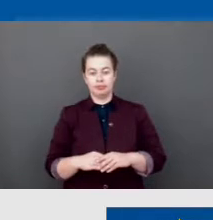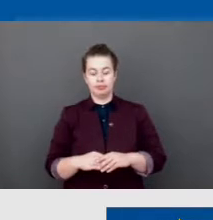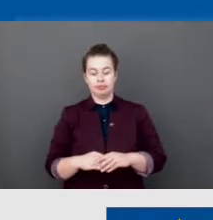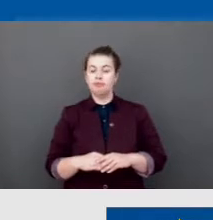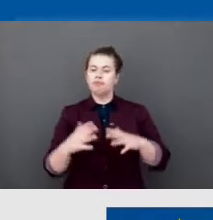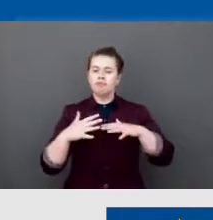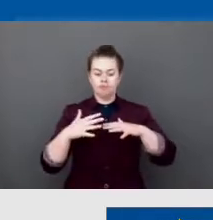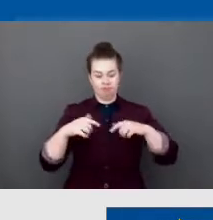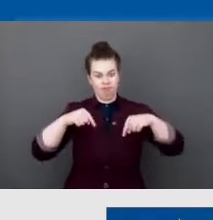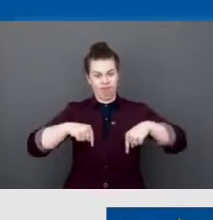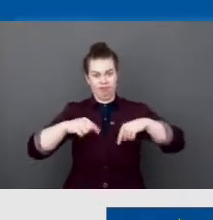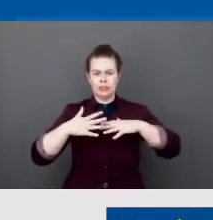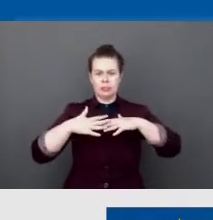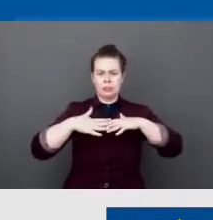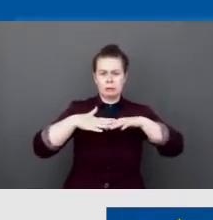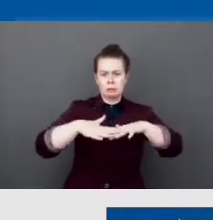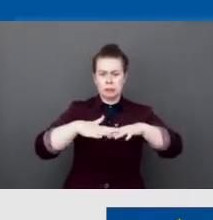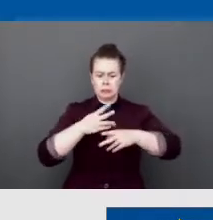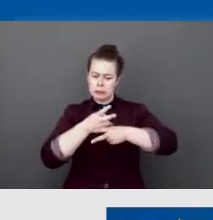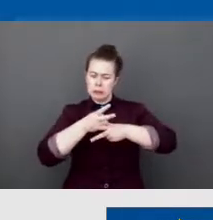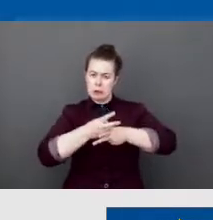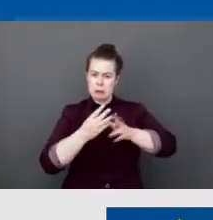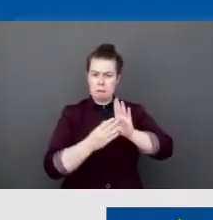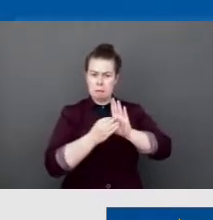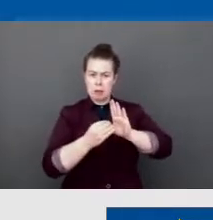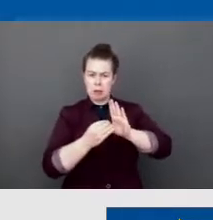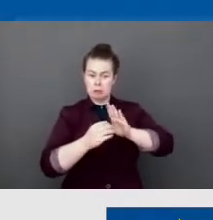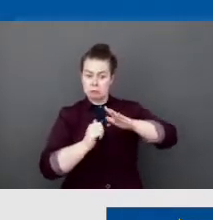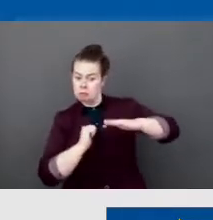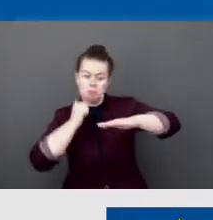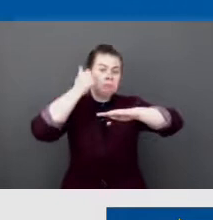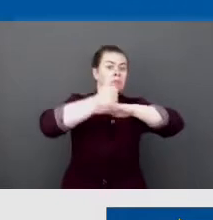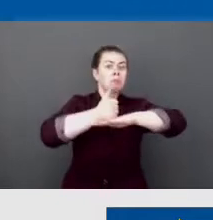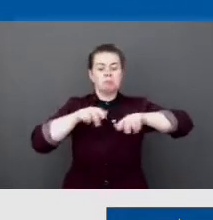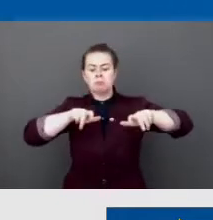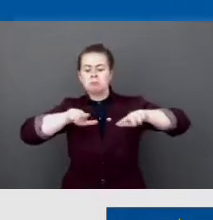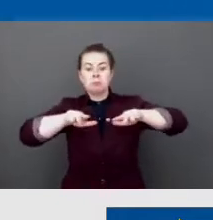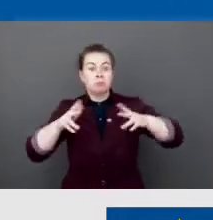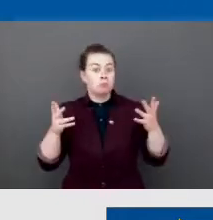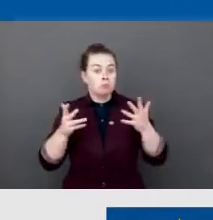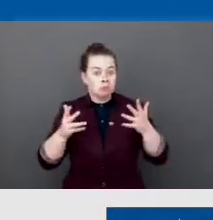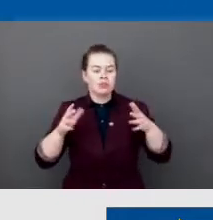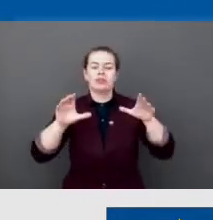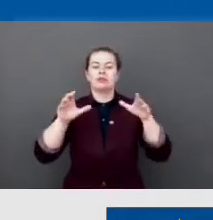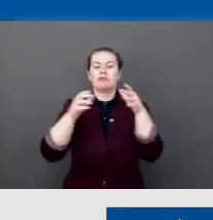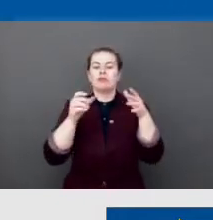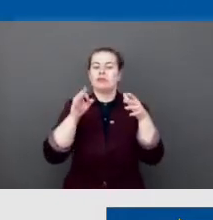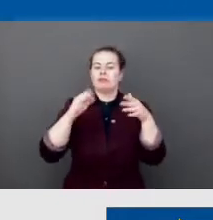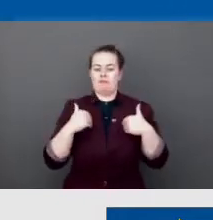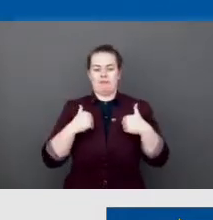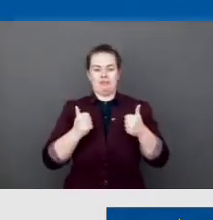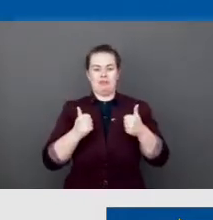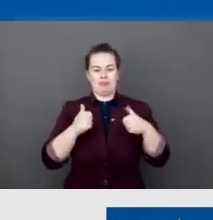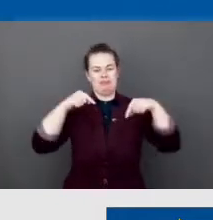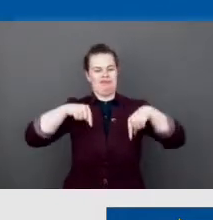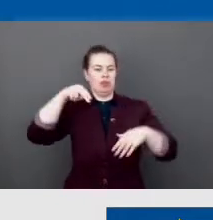Okay, in terms of integrated care models, the main driver is the Department of Health here, which is responsible for health and social care in Northern